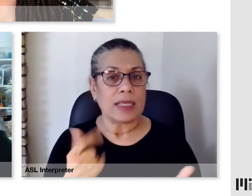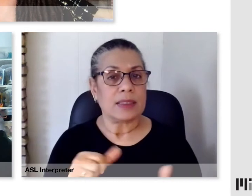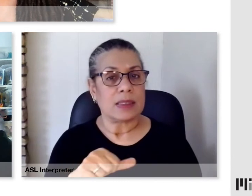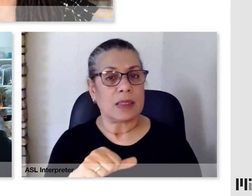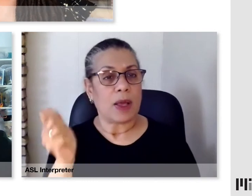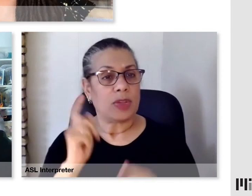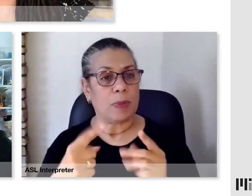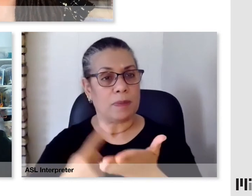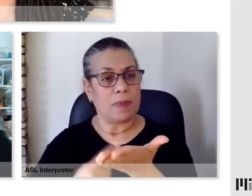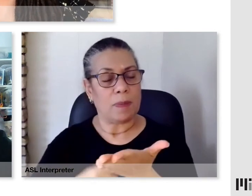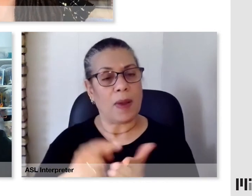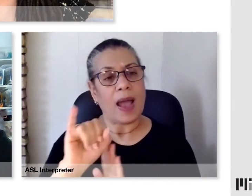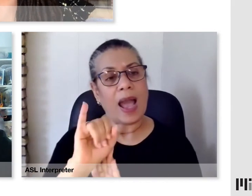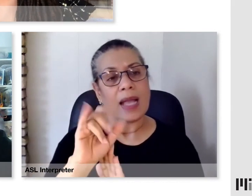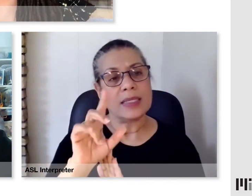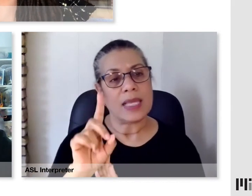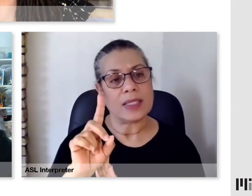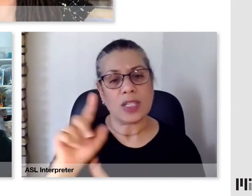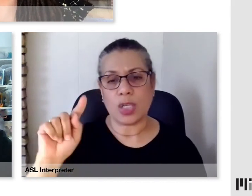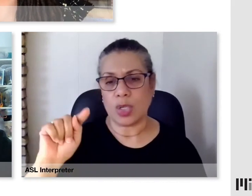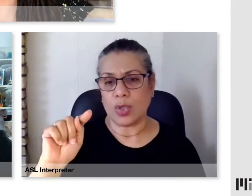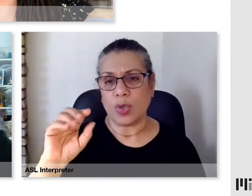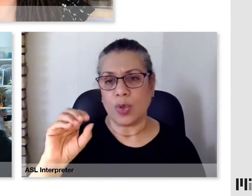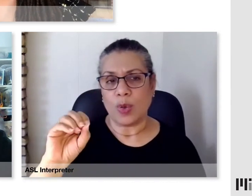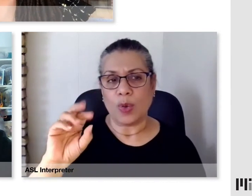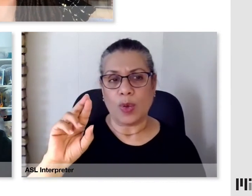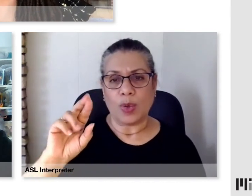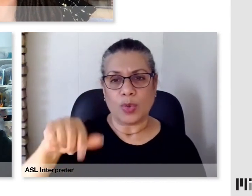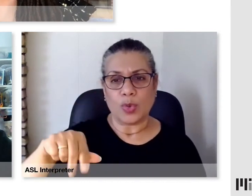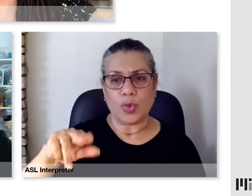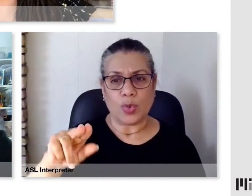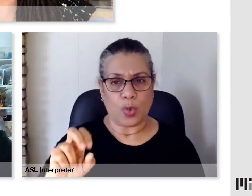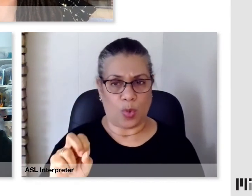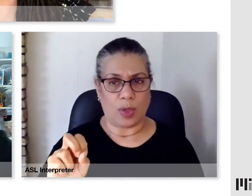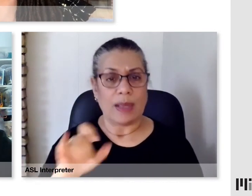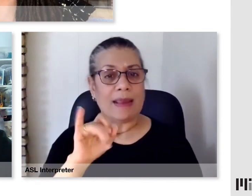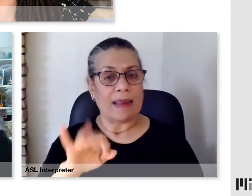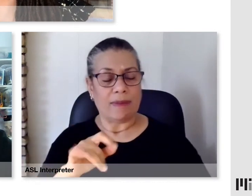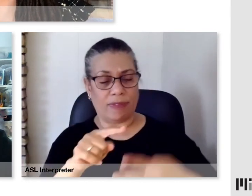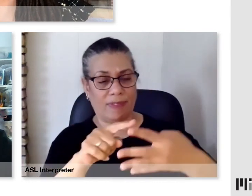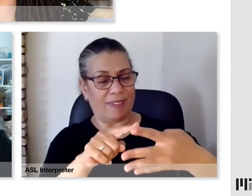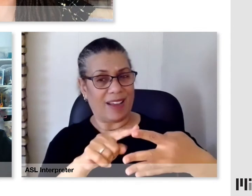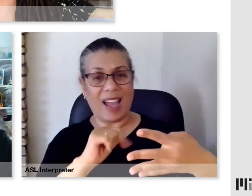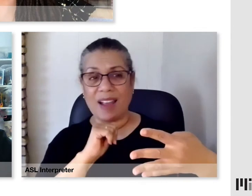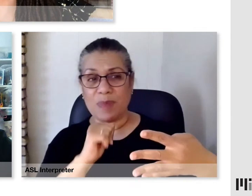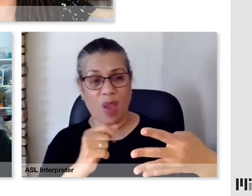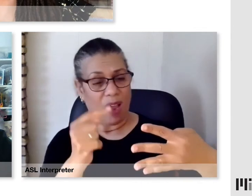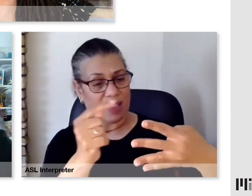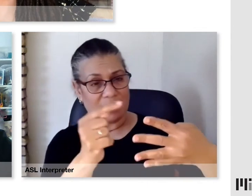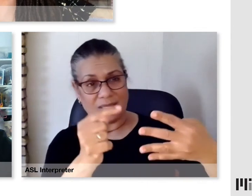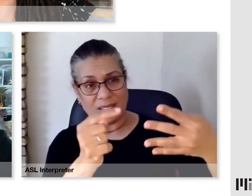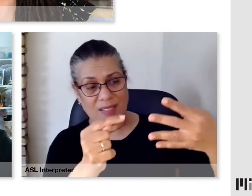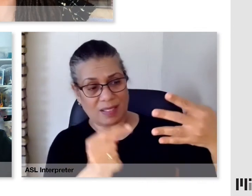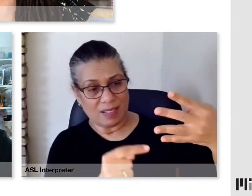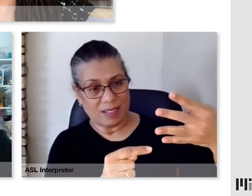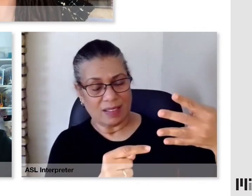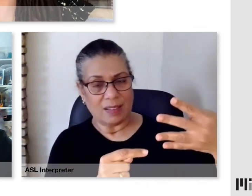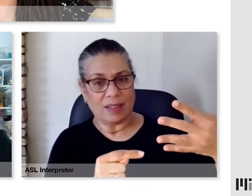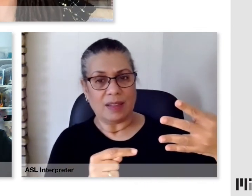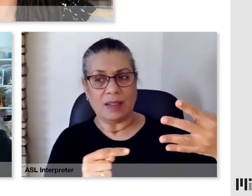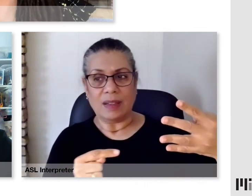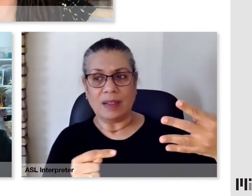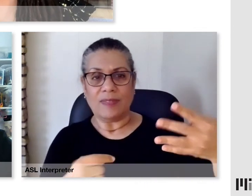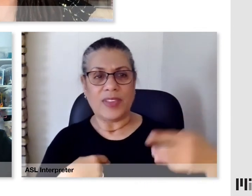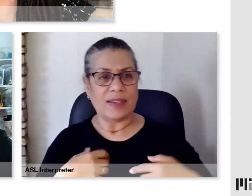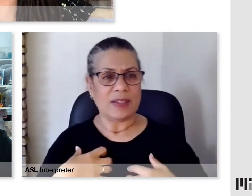term identity torque, this idea that when you don't fit into those identity categories reinforced by society, it actually produces torque on